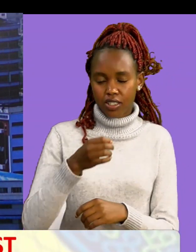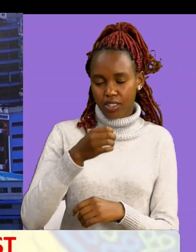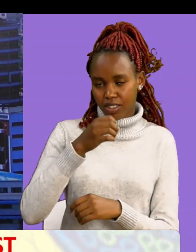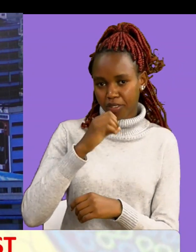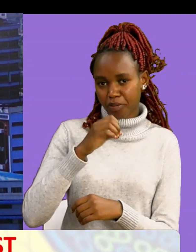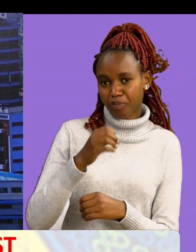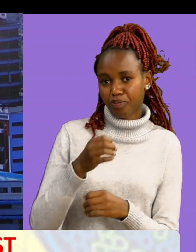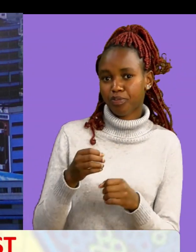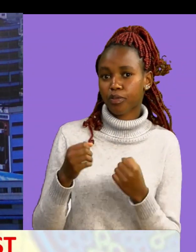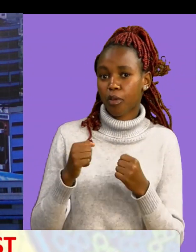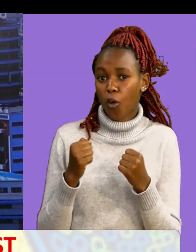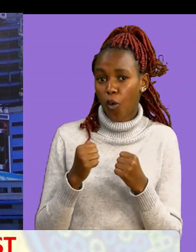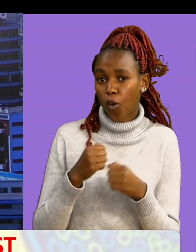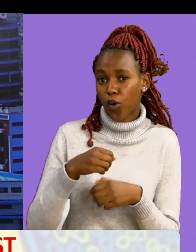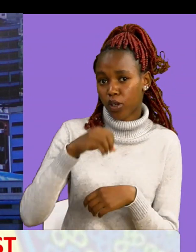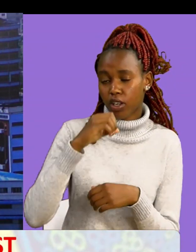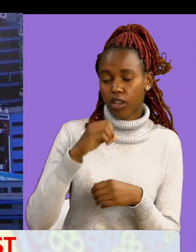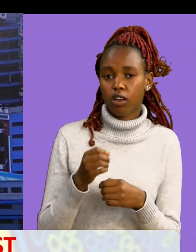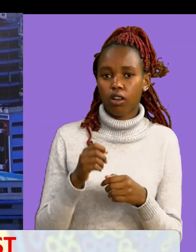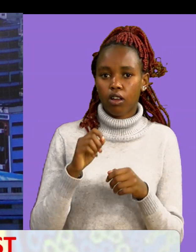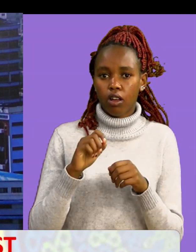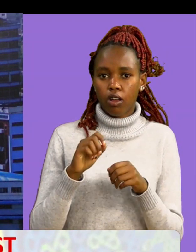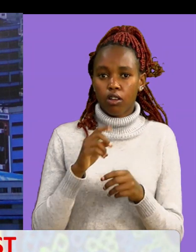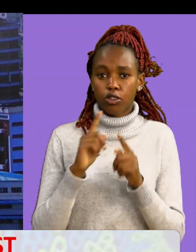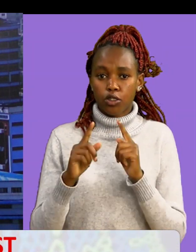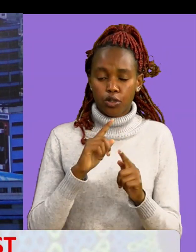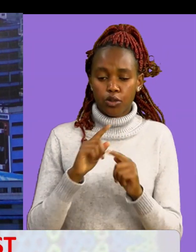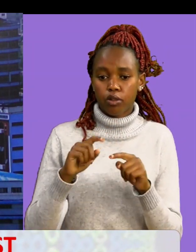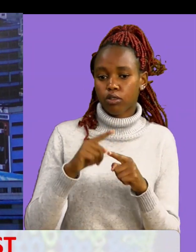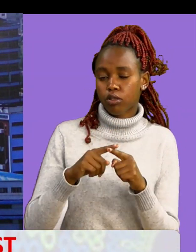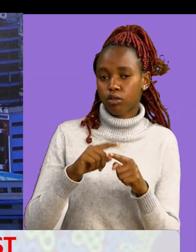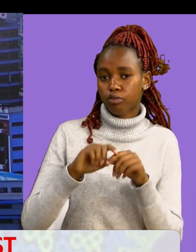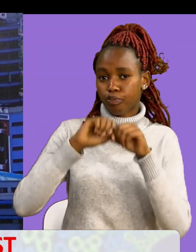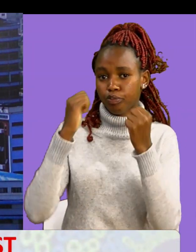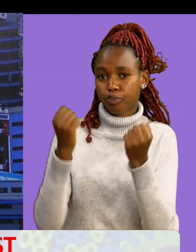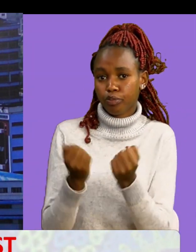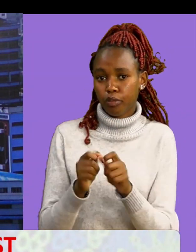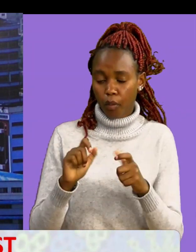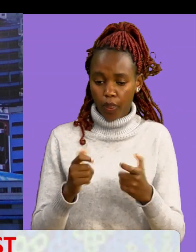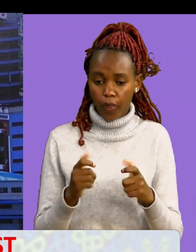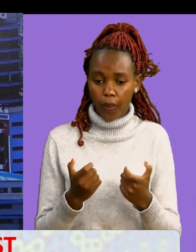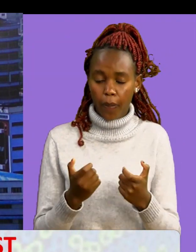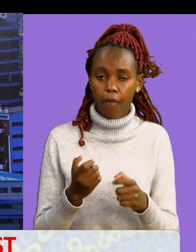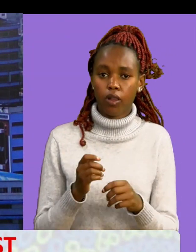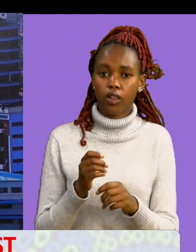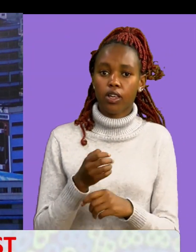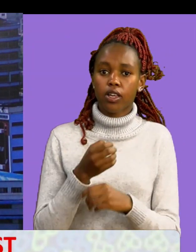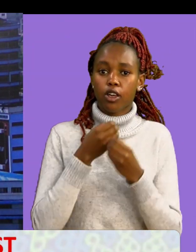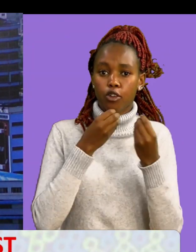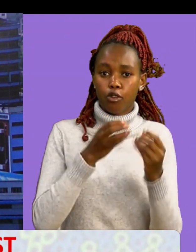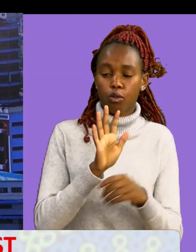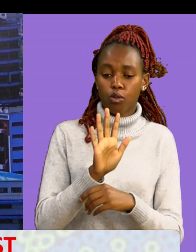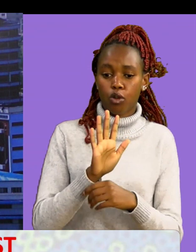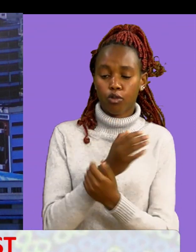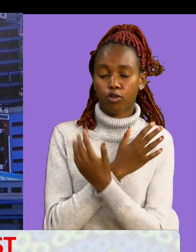different. But anyway, talk to us through our socials. Tuambie unasikiza dobo ikiwa area gani. Sawa, plug a friend, tell a friend.